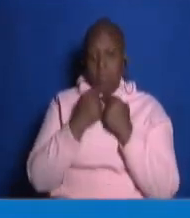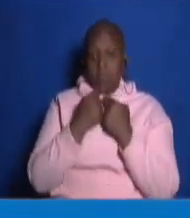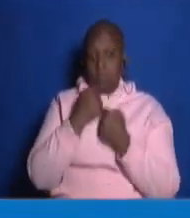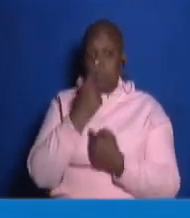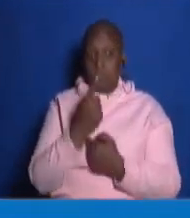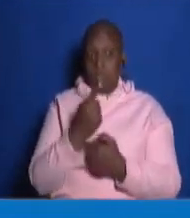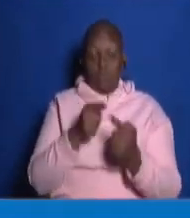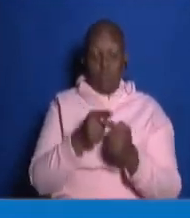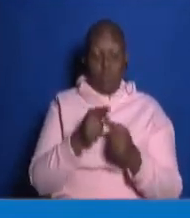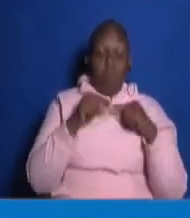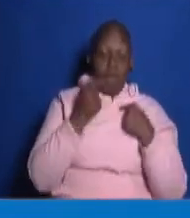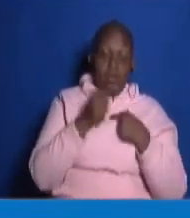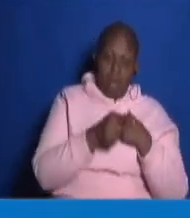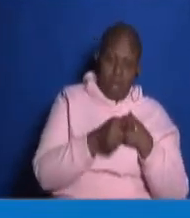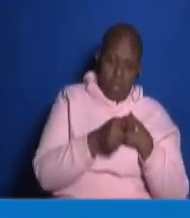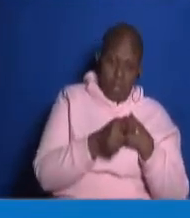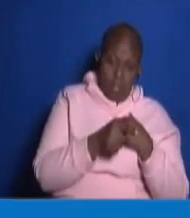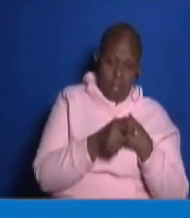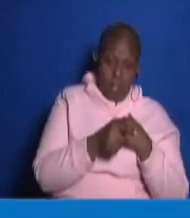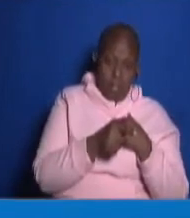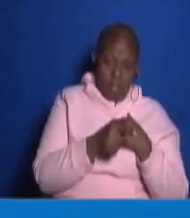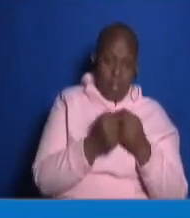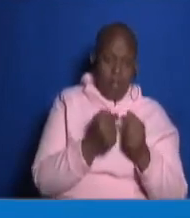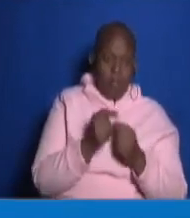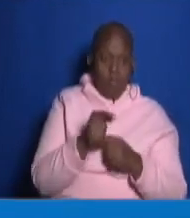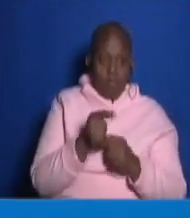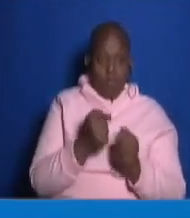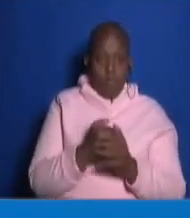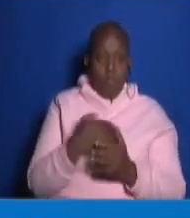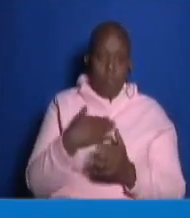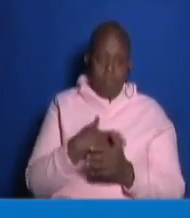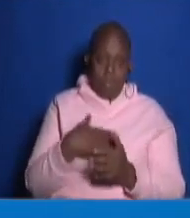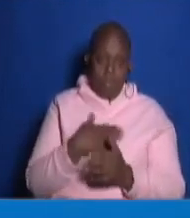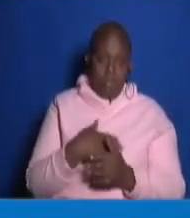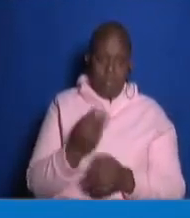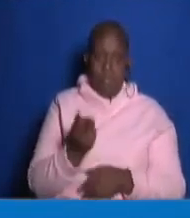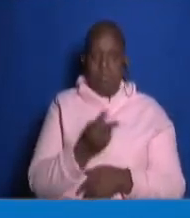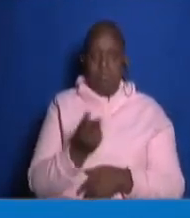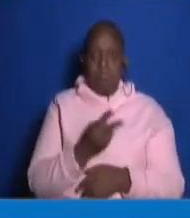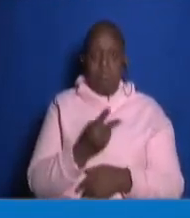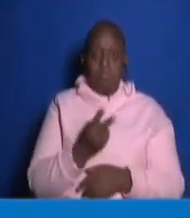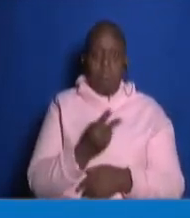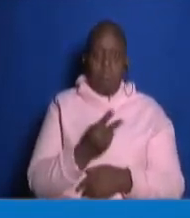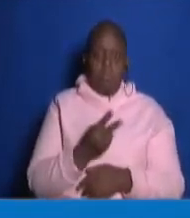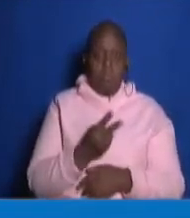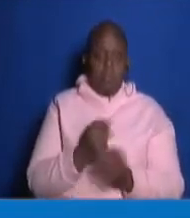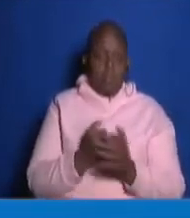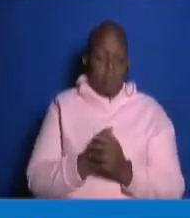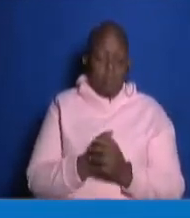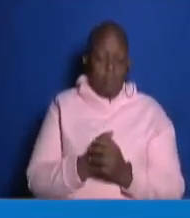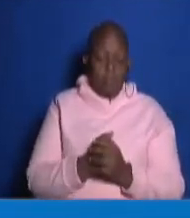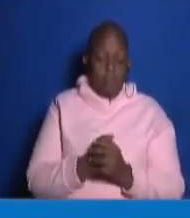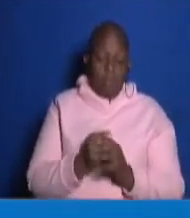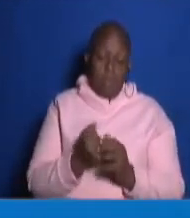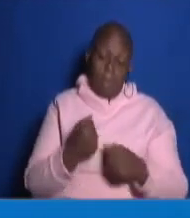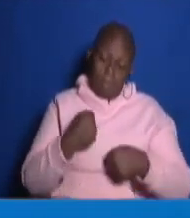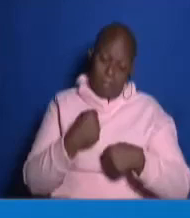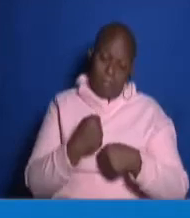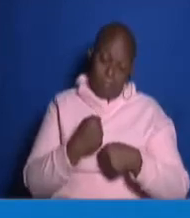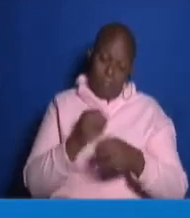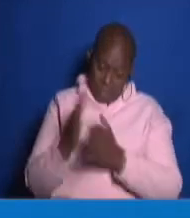I said to Pastor Robert, you and Marie make it happen. And I'm here to